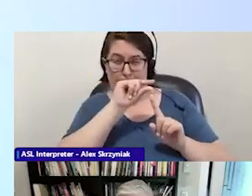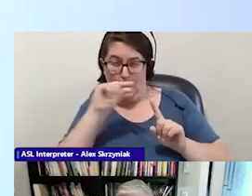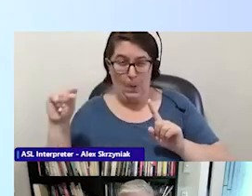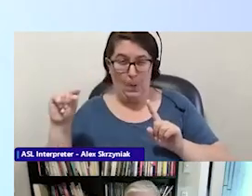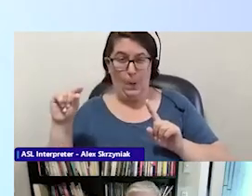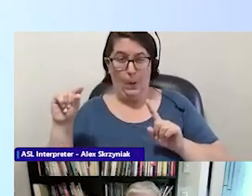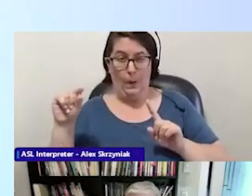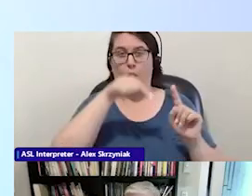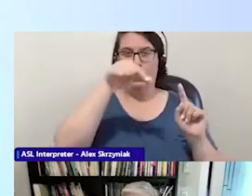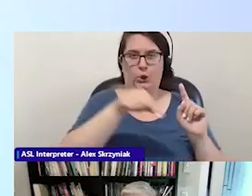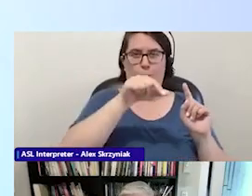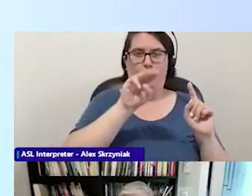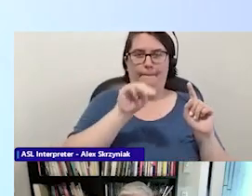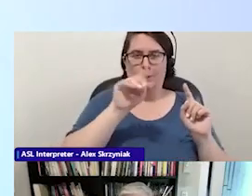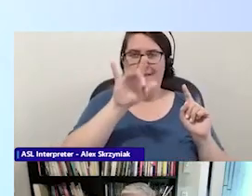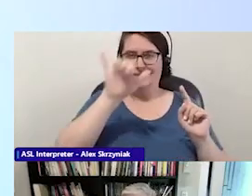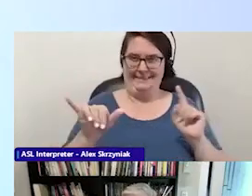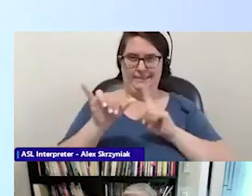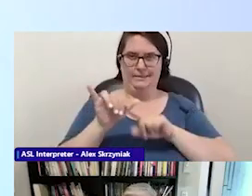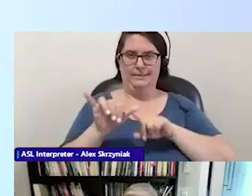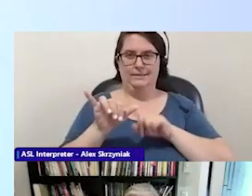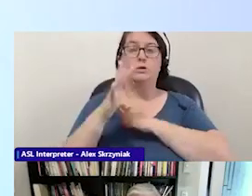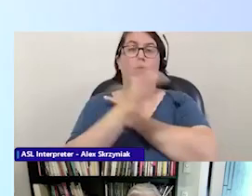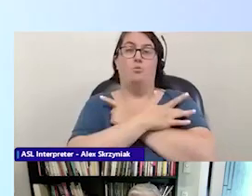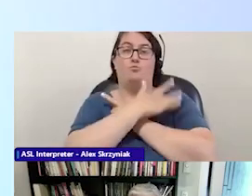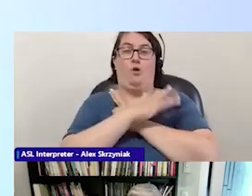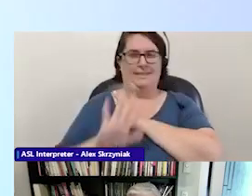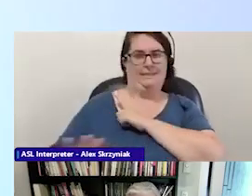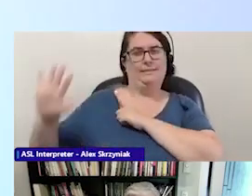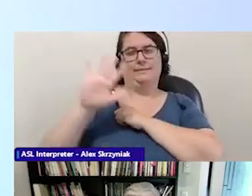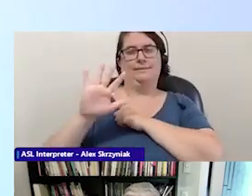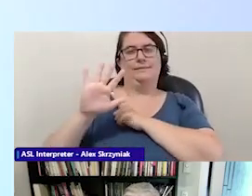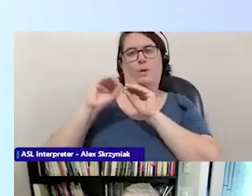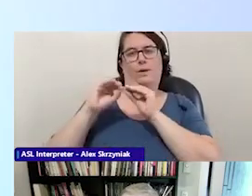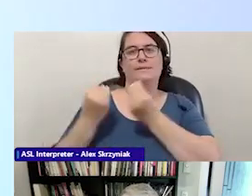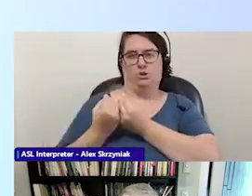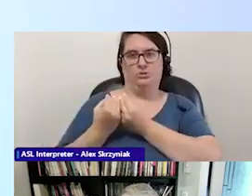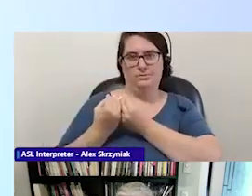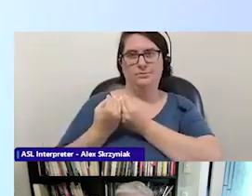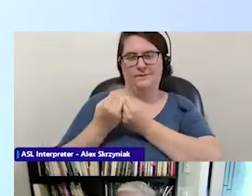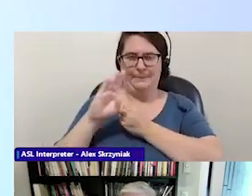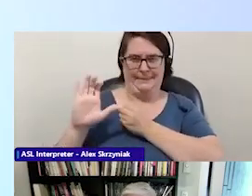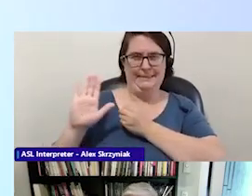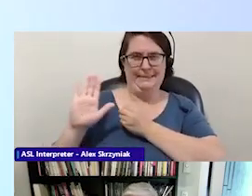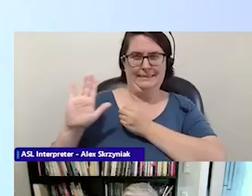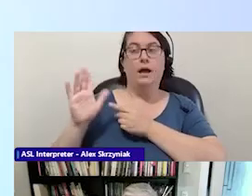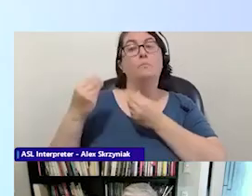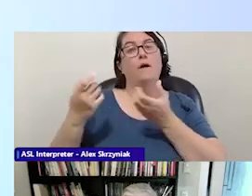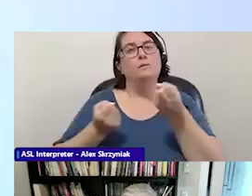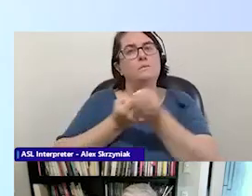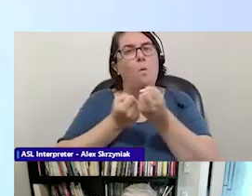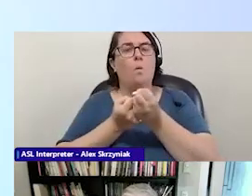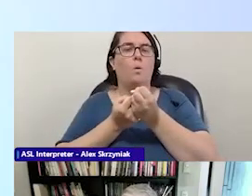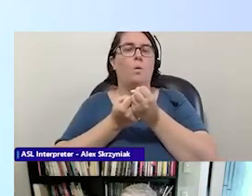but Community is a province-wide organization that provides support and